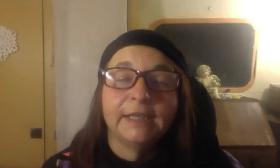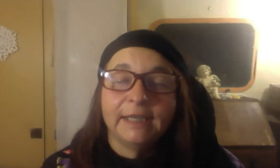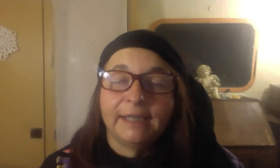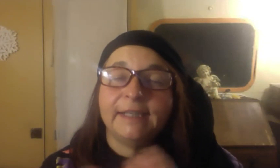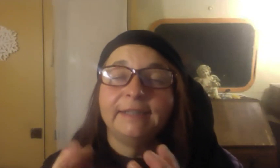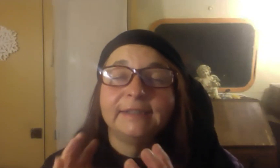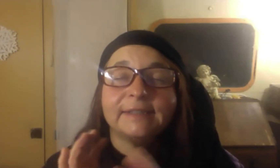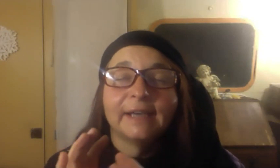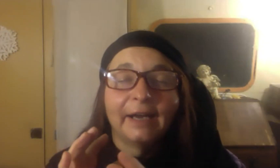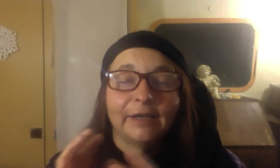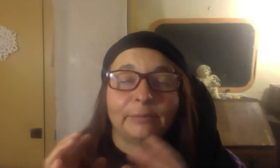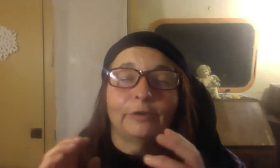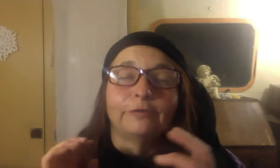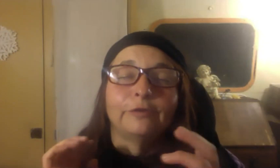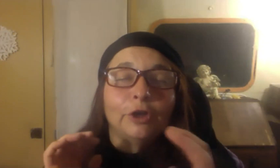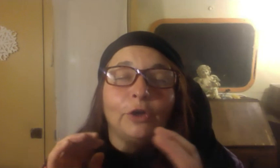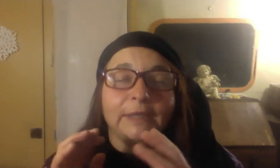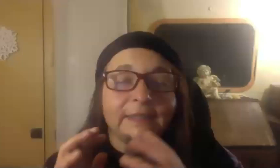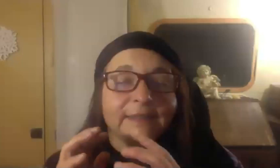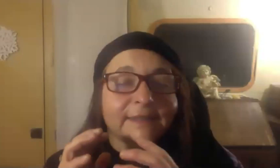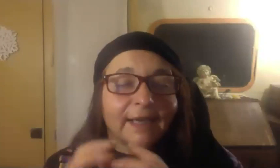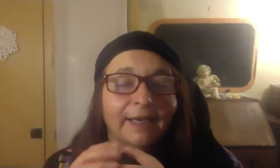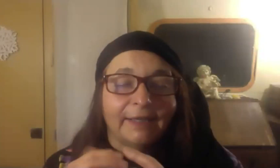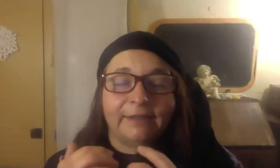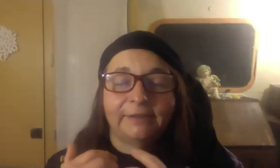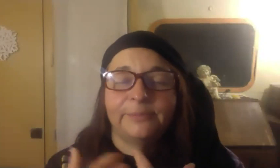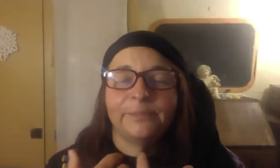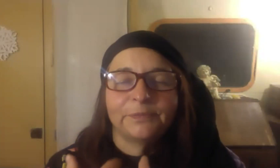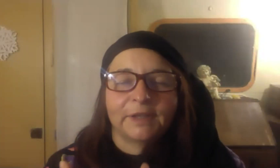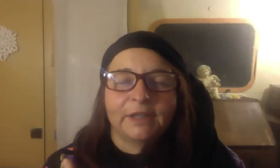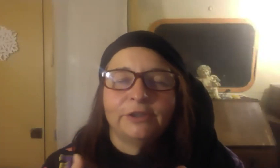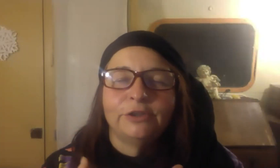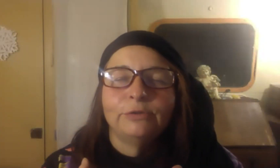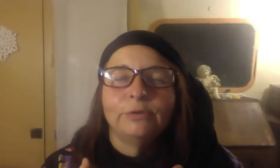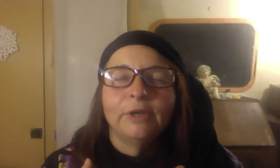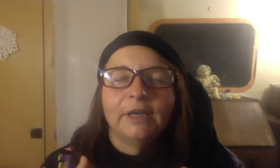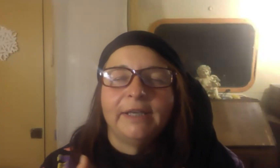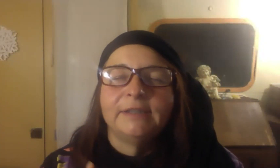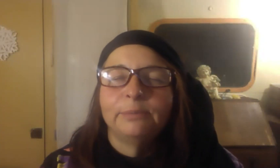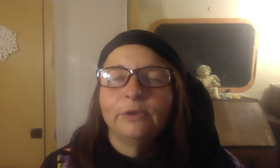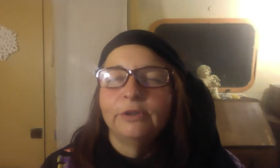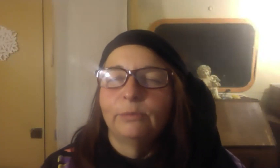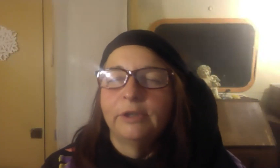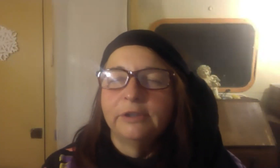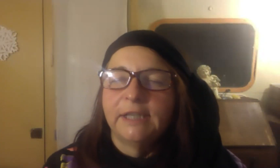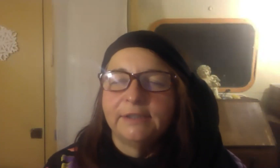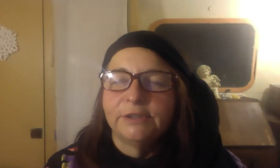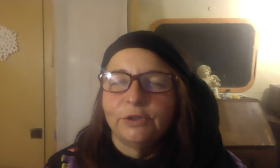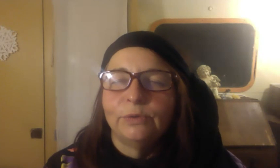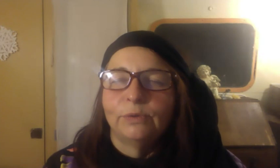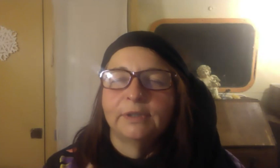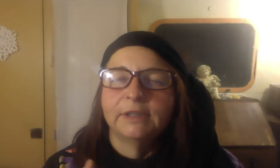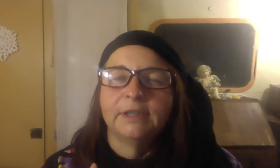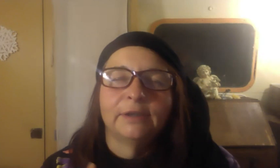power and take this time of going inside to explore the wonder that is